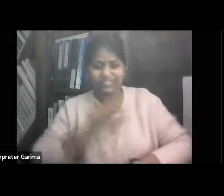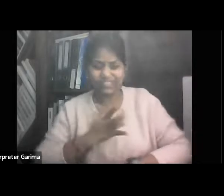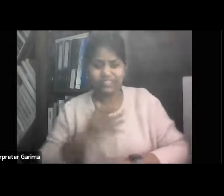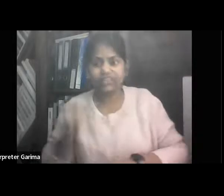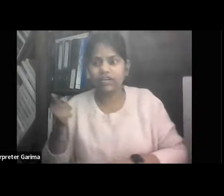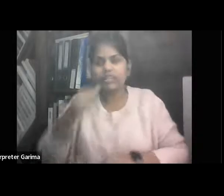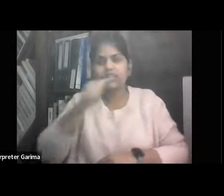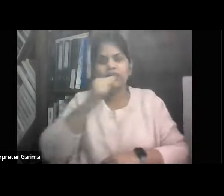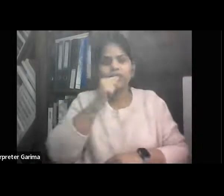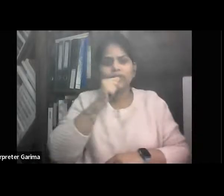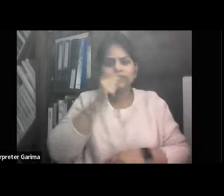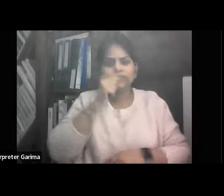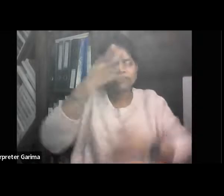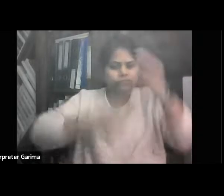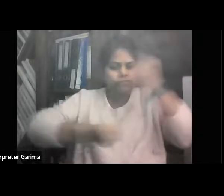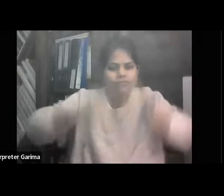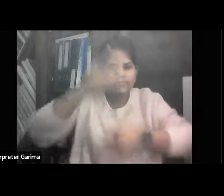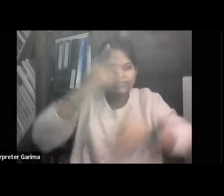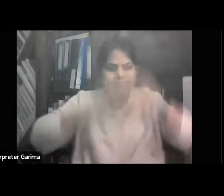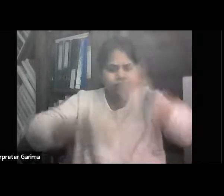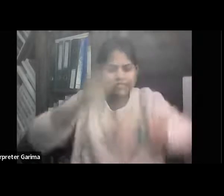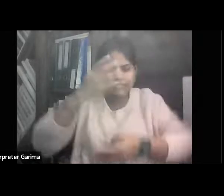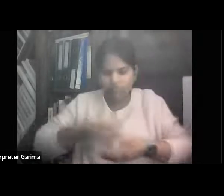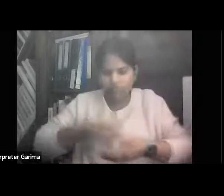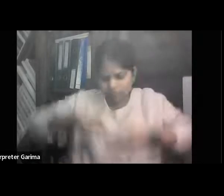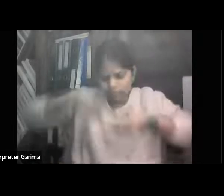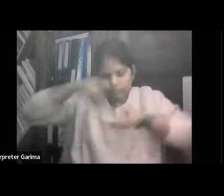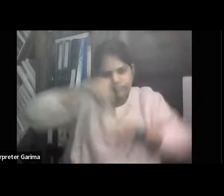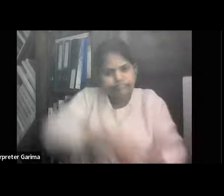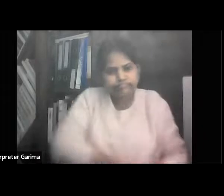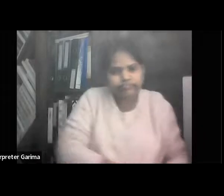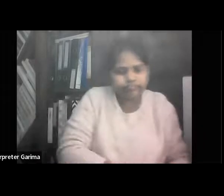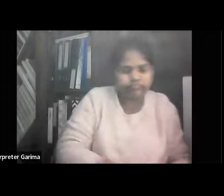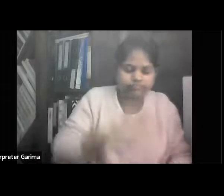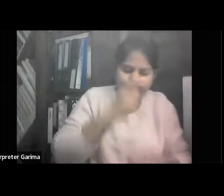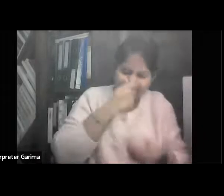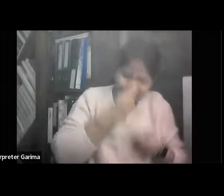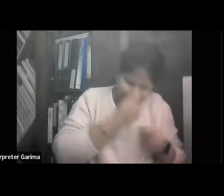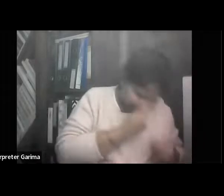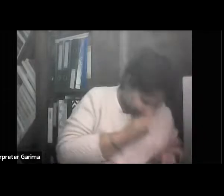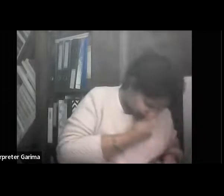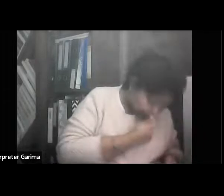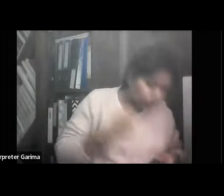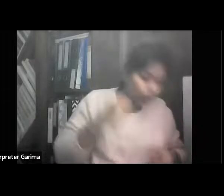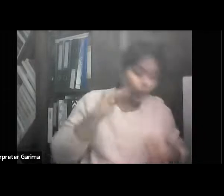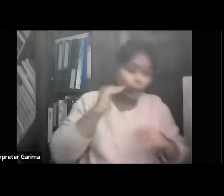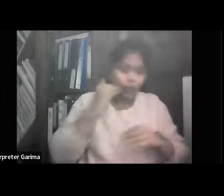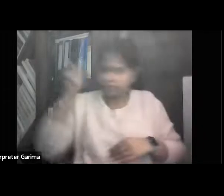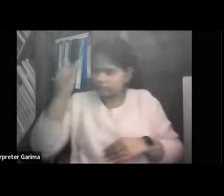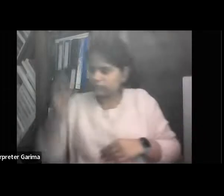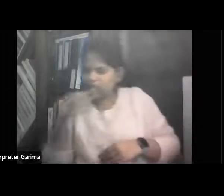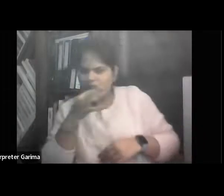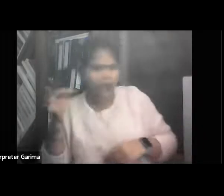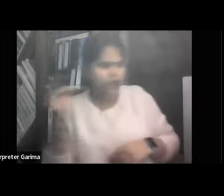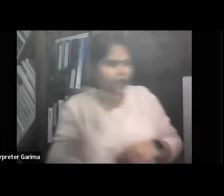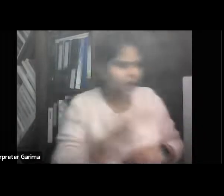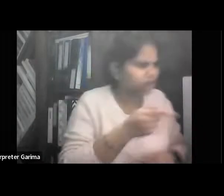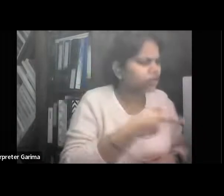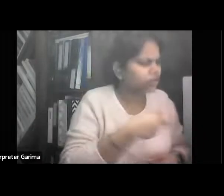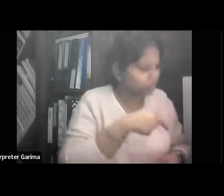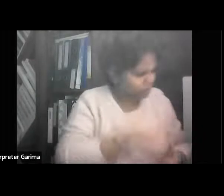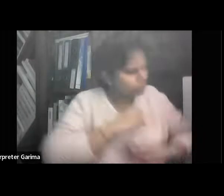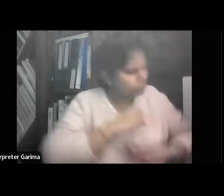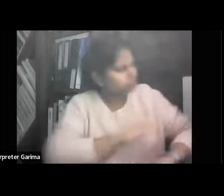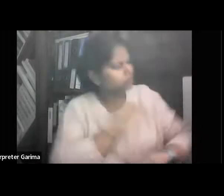people asked about how the baby died, they could say that they choked while drinking her milk, unquote.